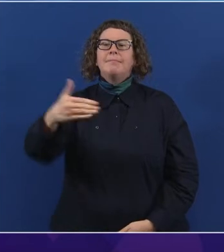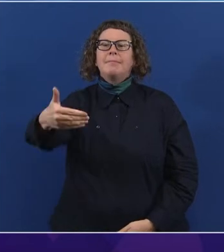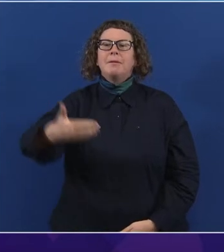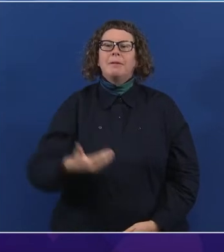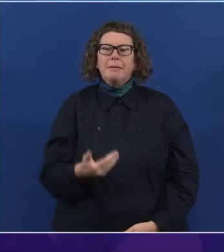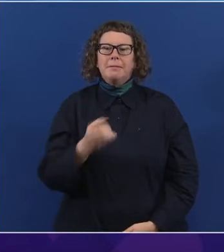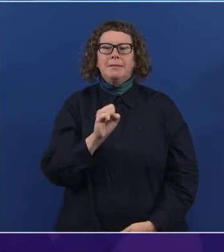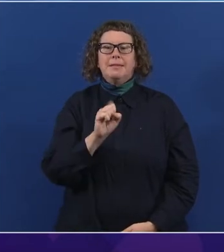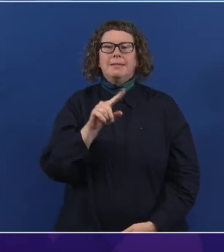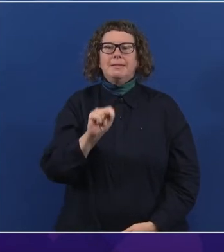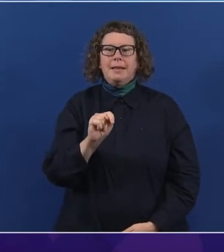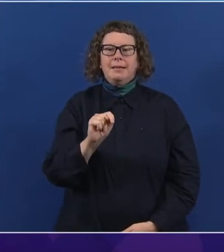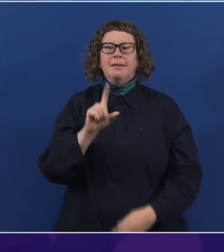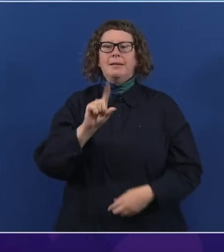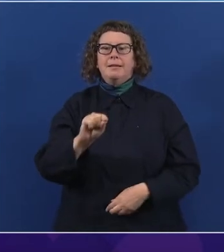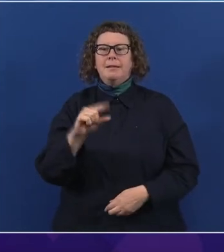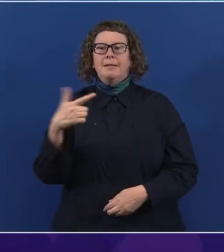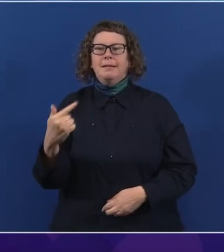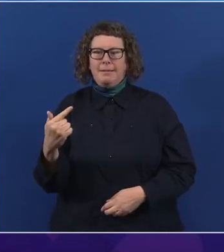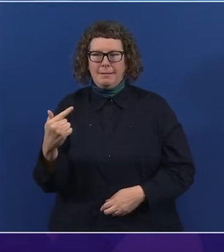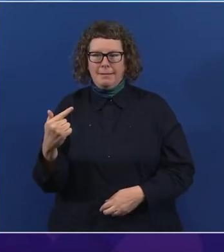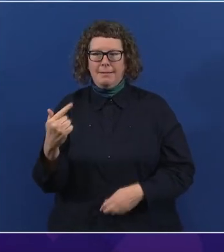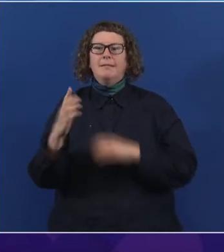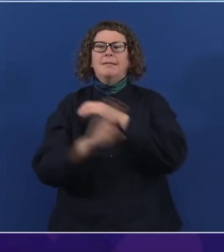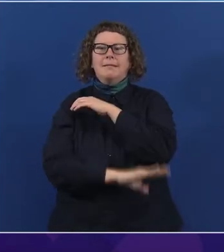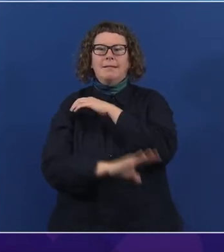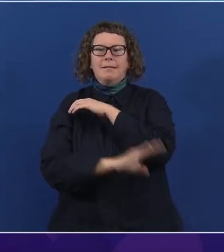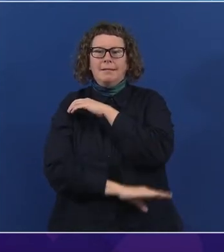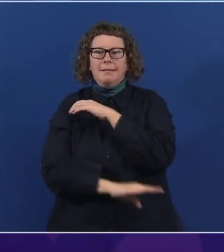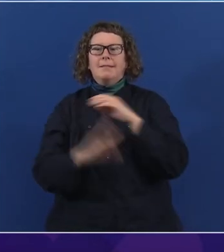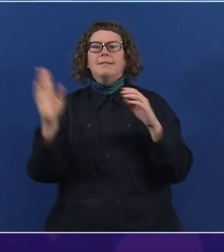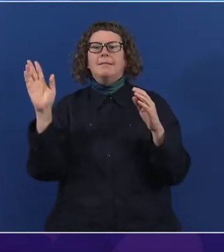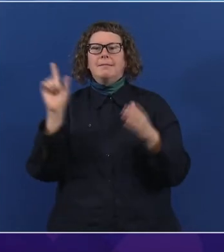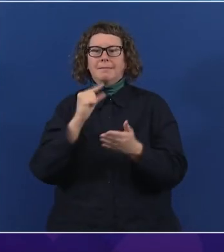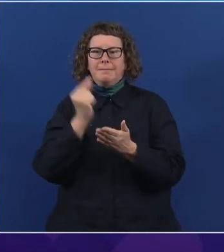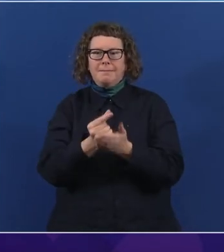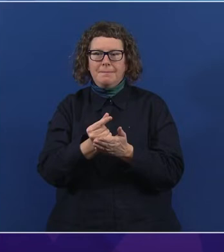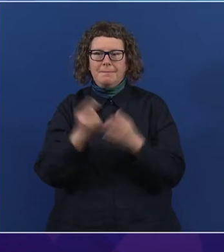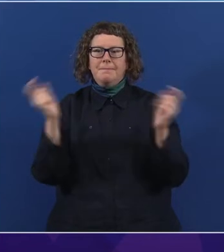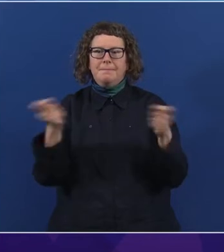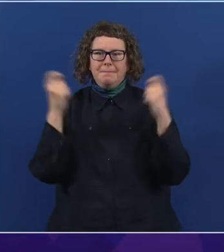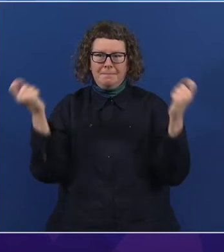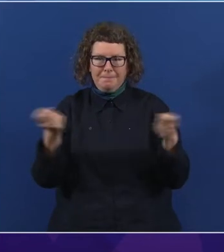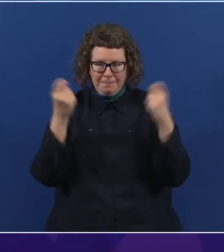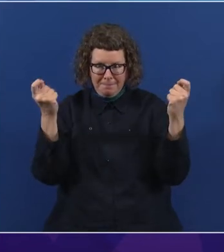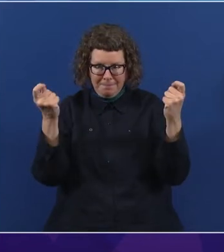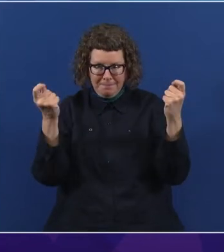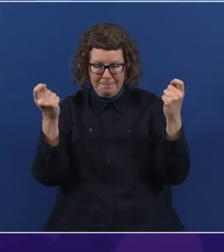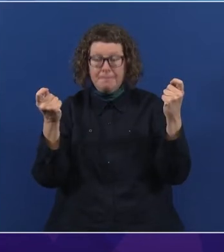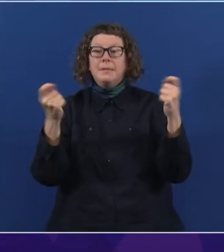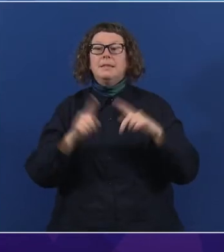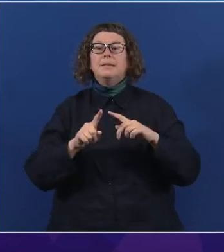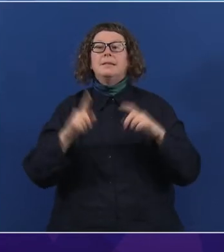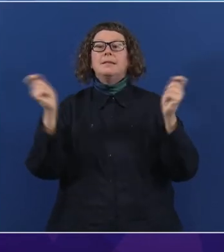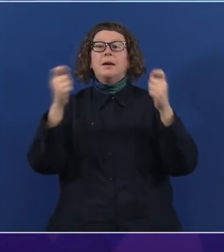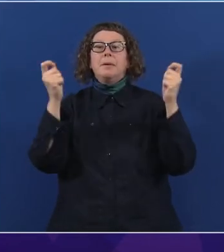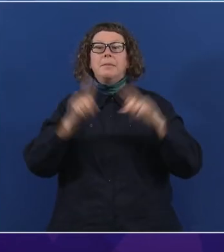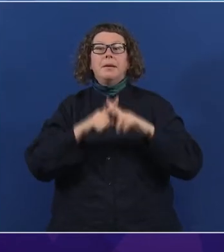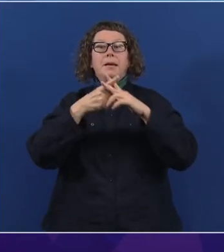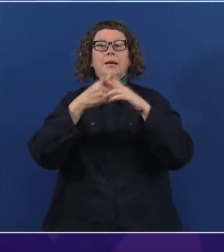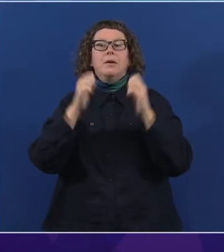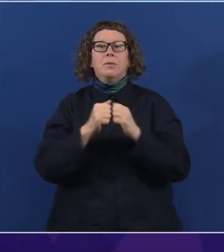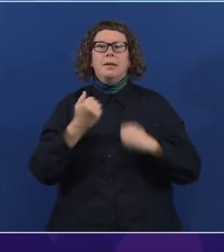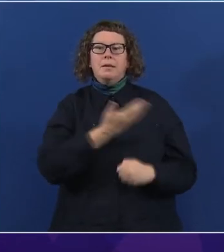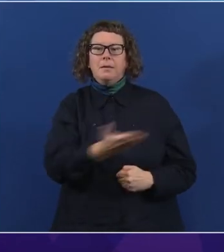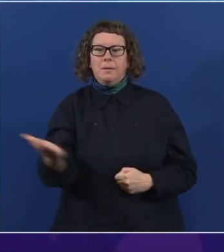Welcome to SAIT's 2021 Fall Convocation Ceremony. The ceremony begins with the